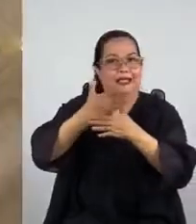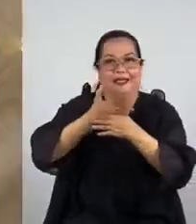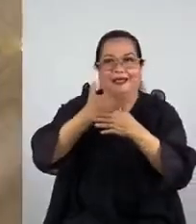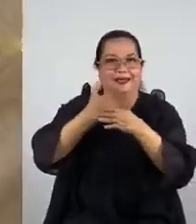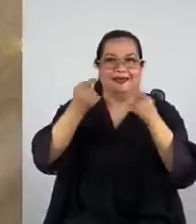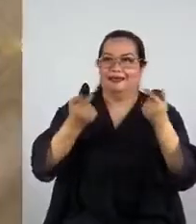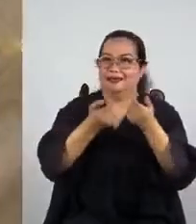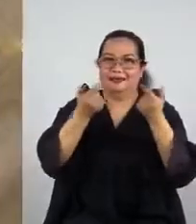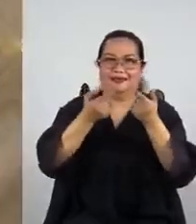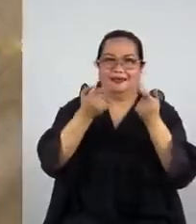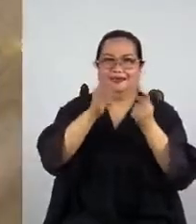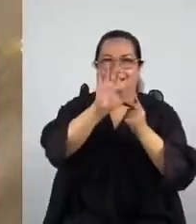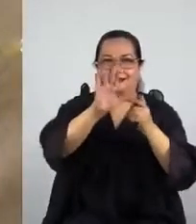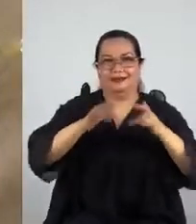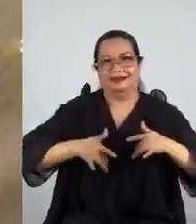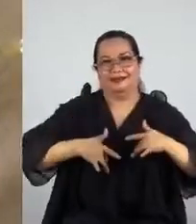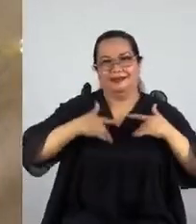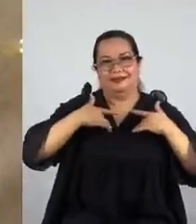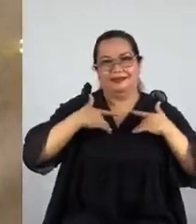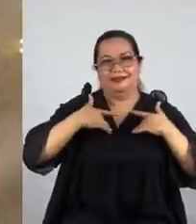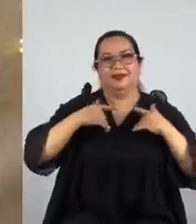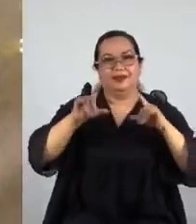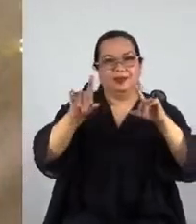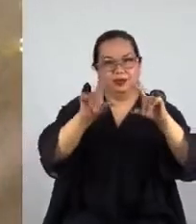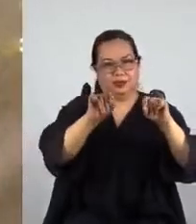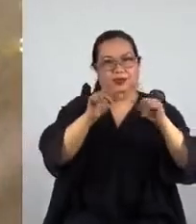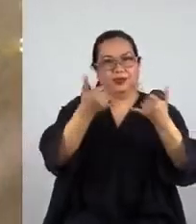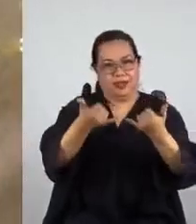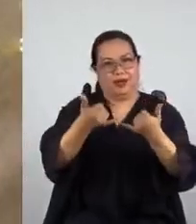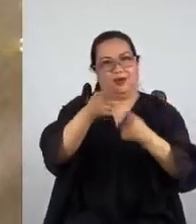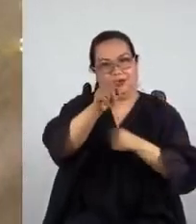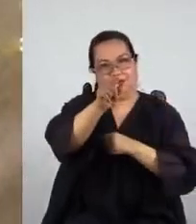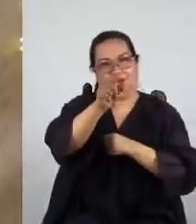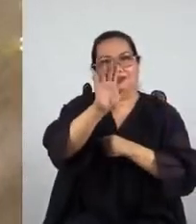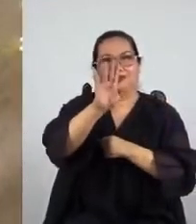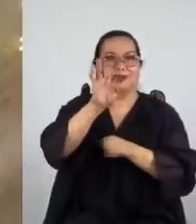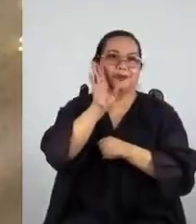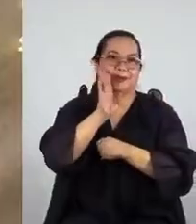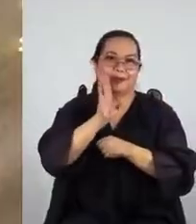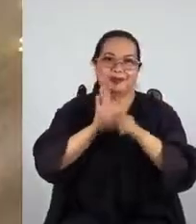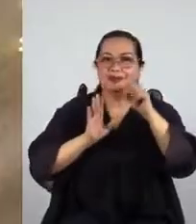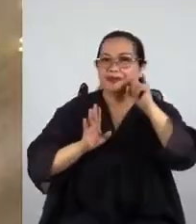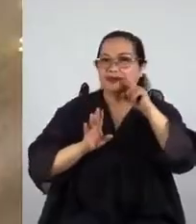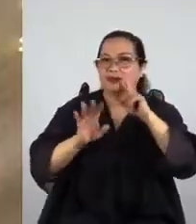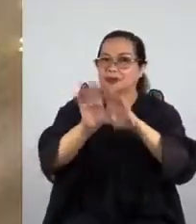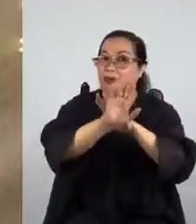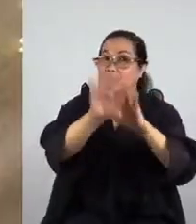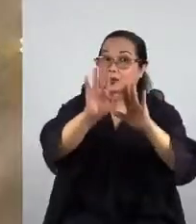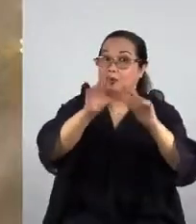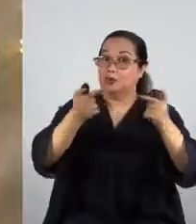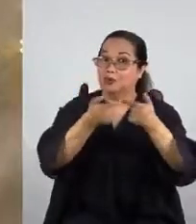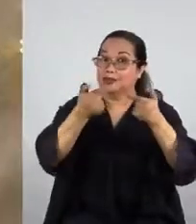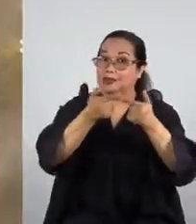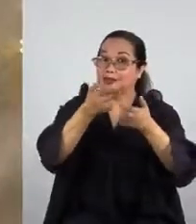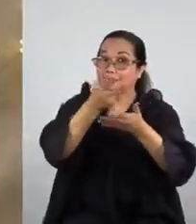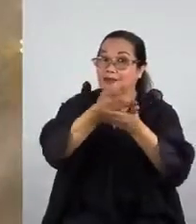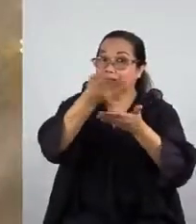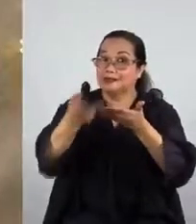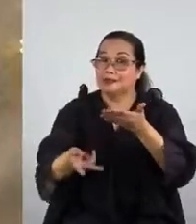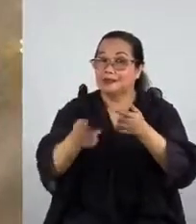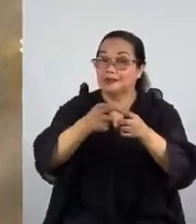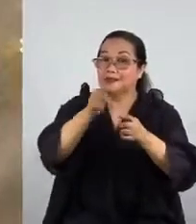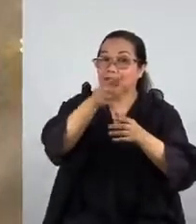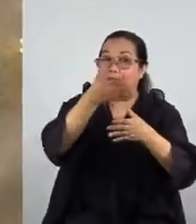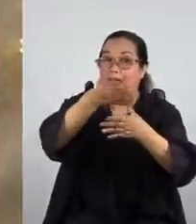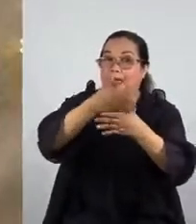Do it now, my brother, my sister, Do not let that sin trip you in